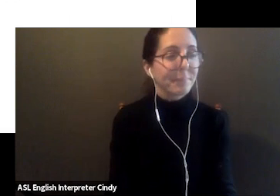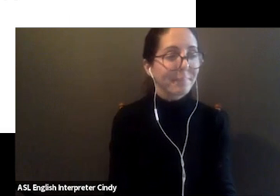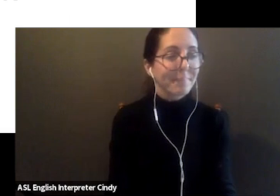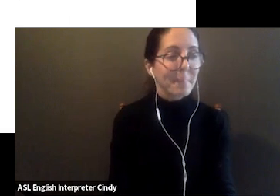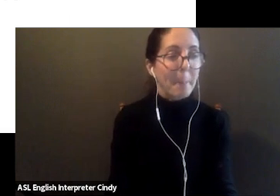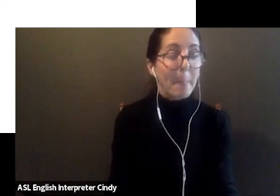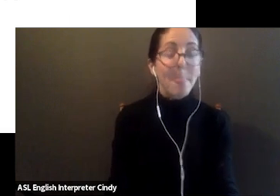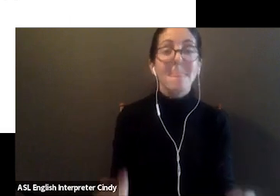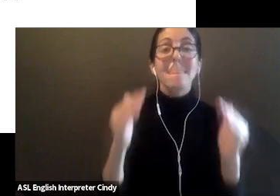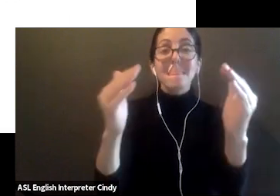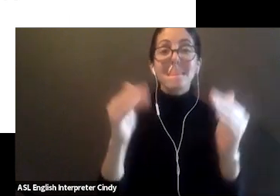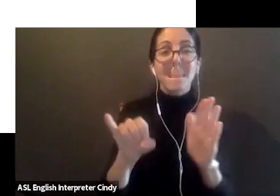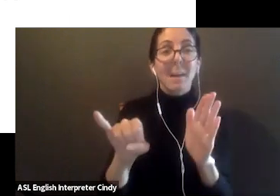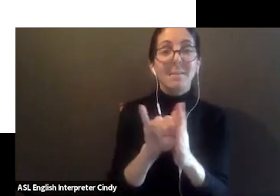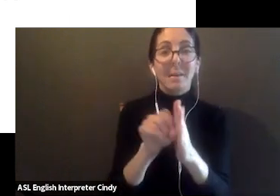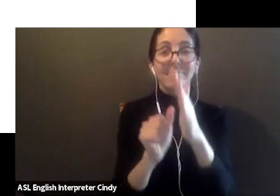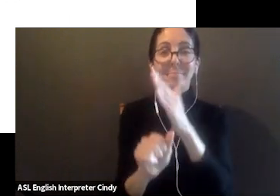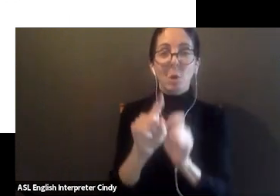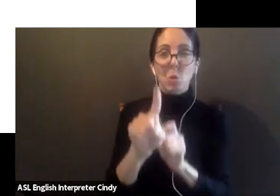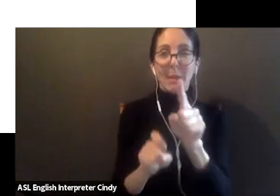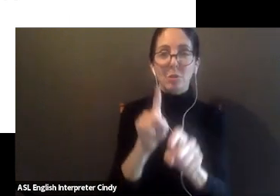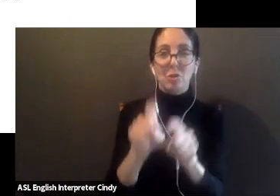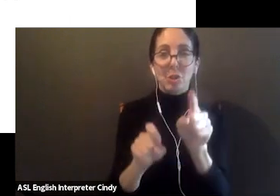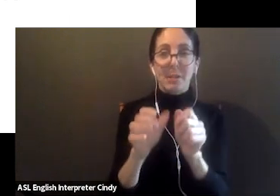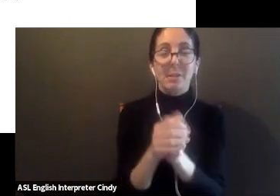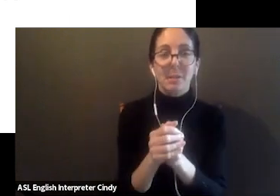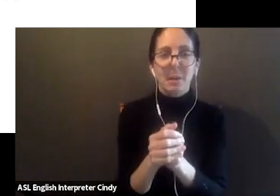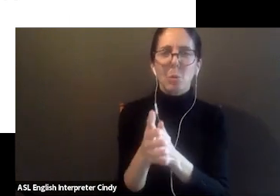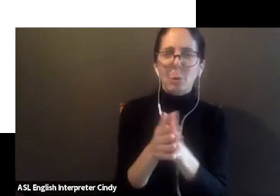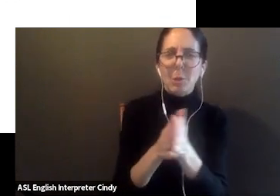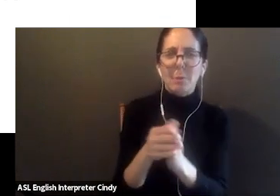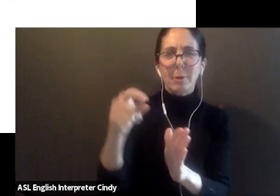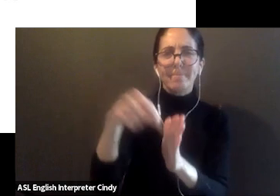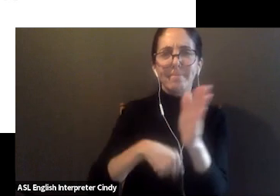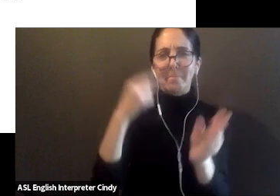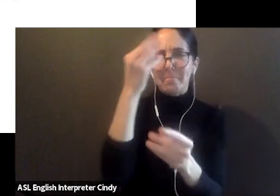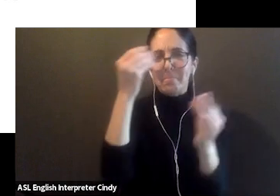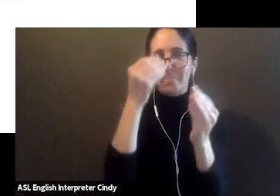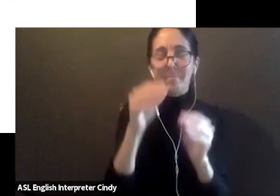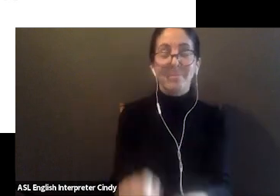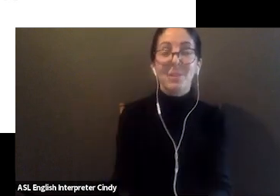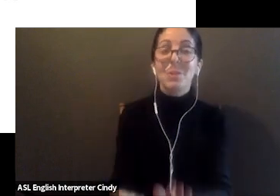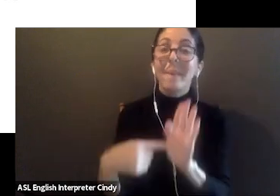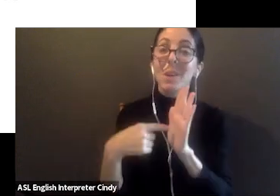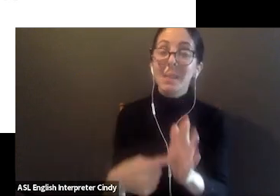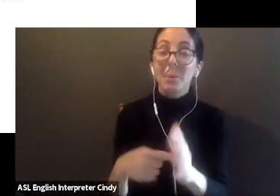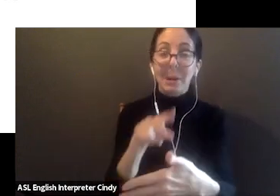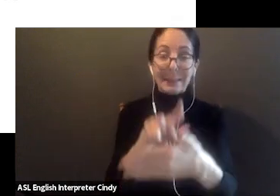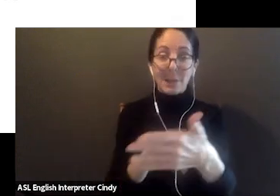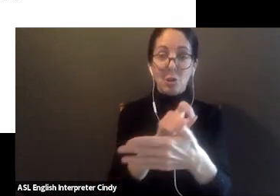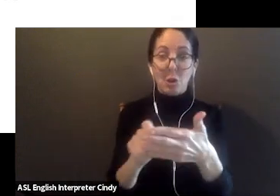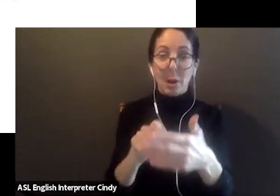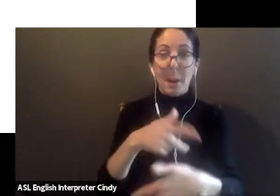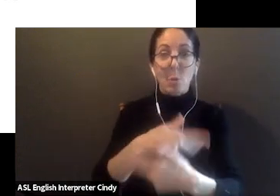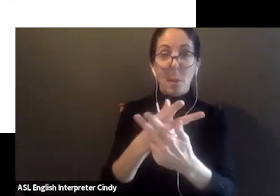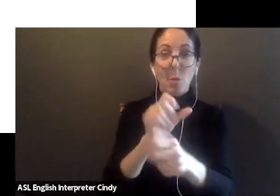Next, we identified sub-questions we were interested in exploring, including how has the literature on remote work